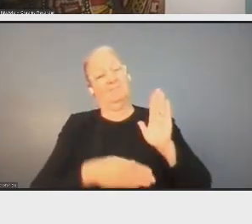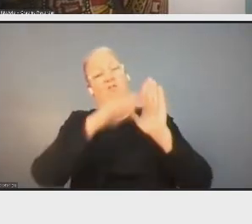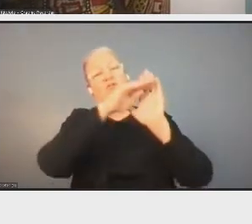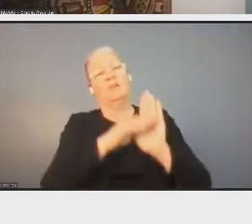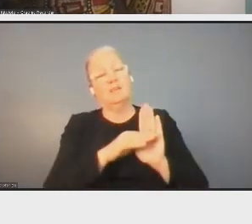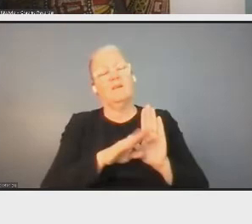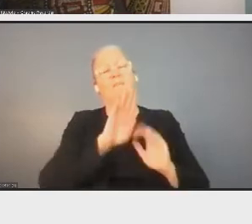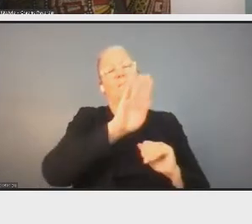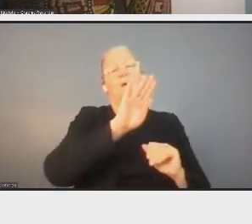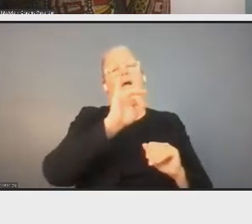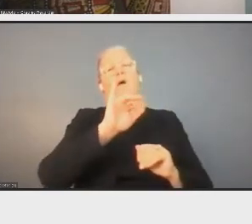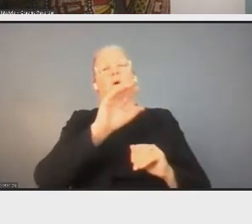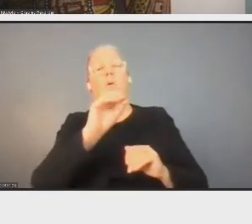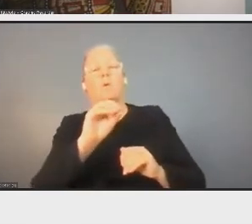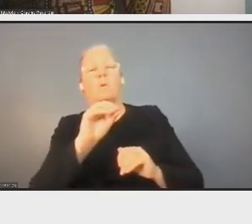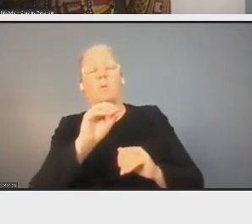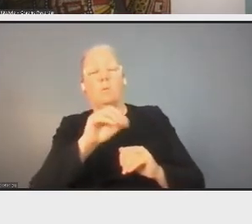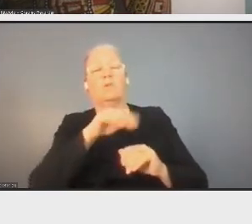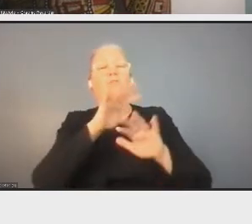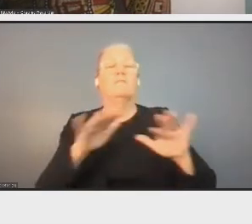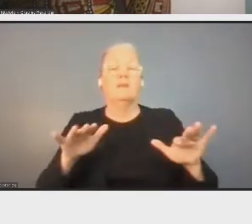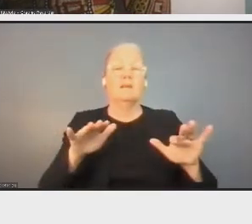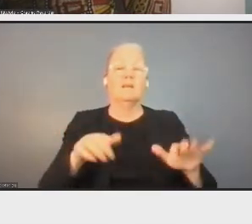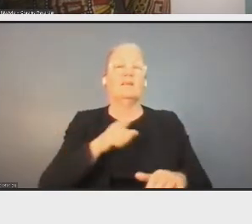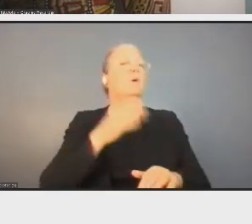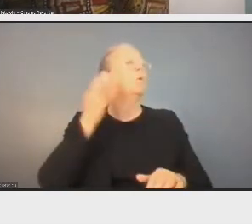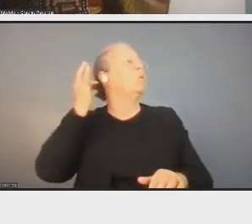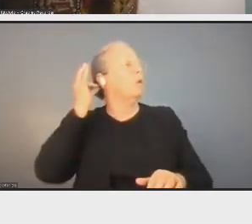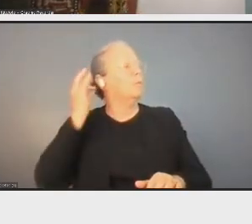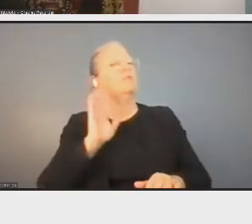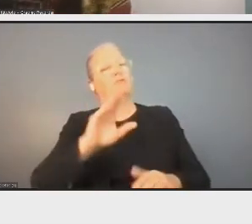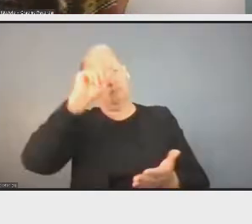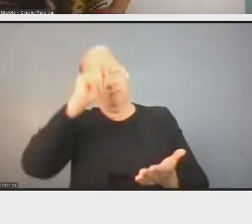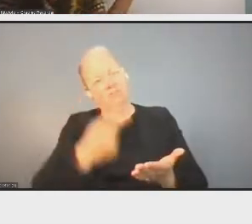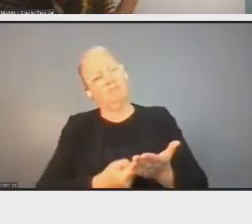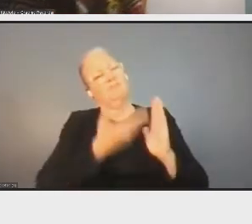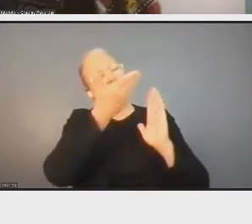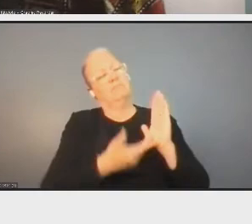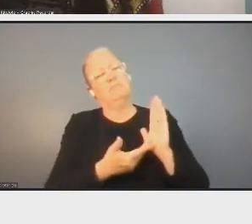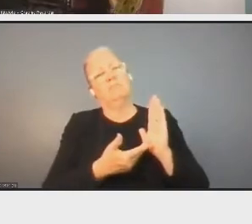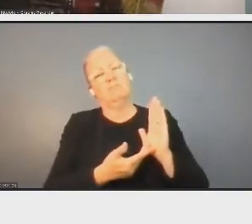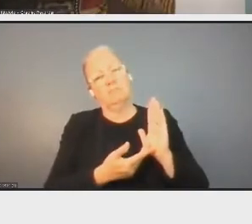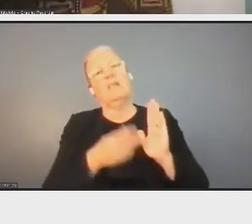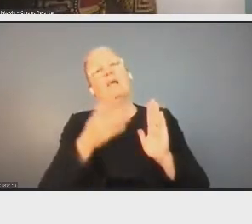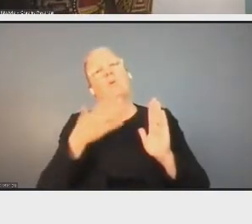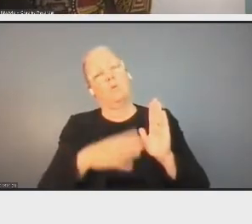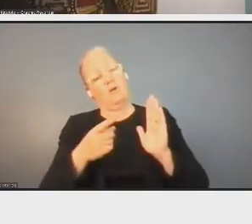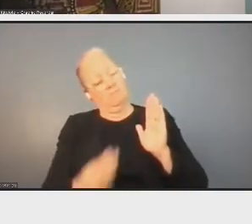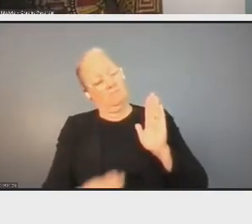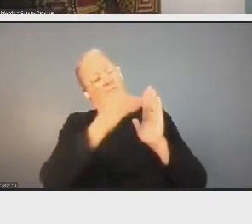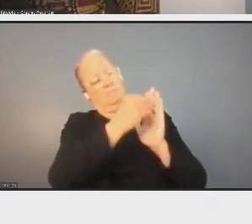biodiversity is a women's agenda, and that women are in the agenda of